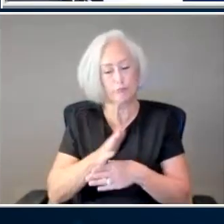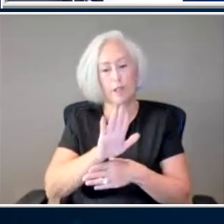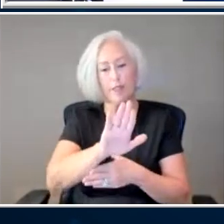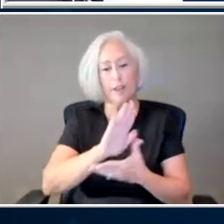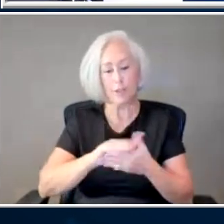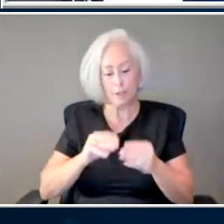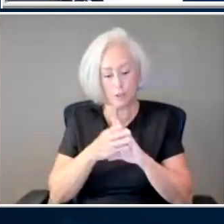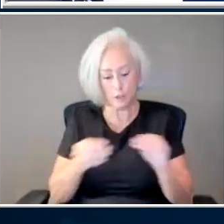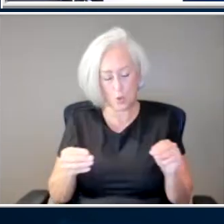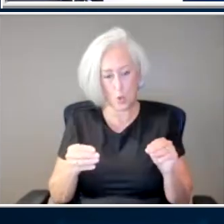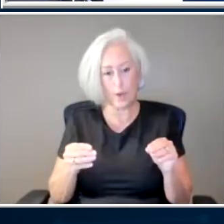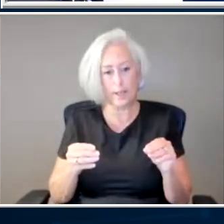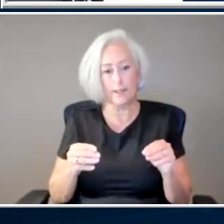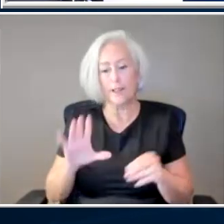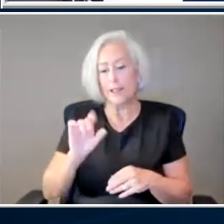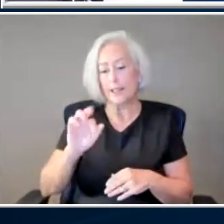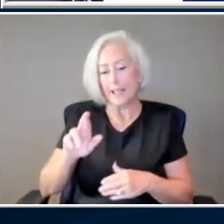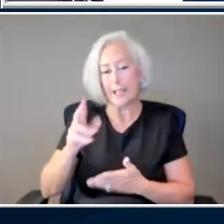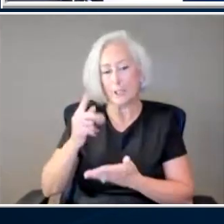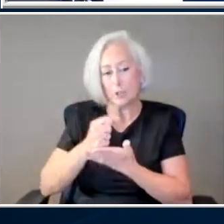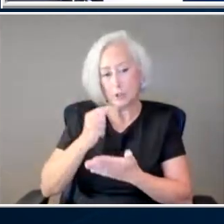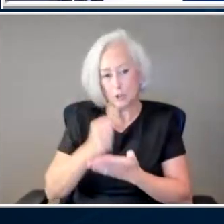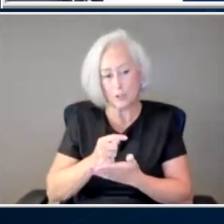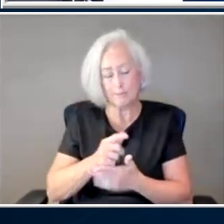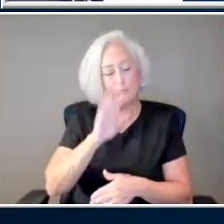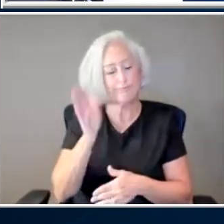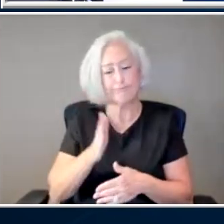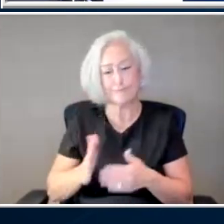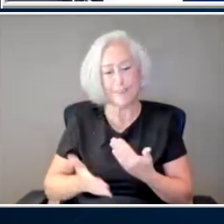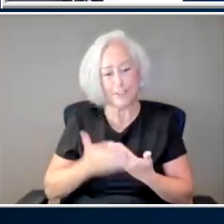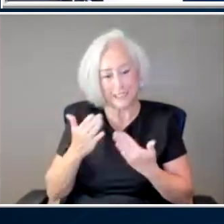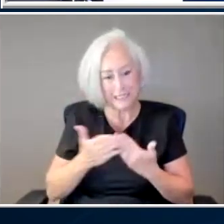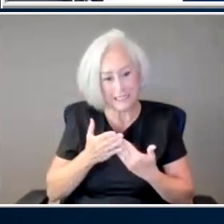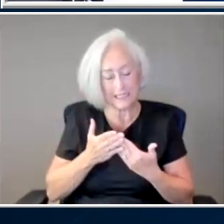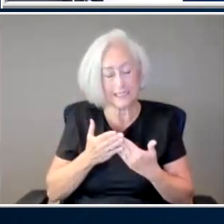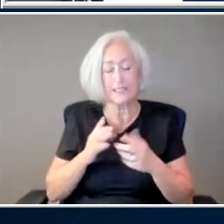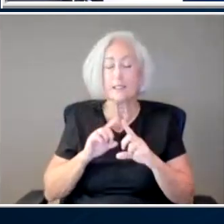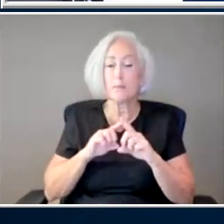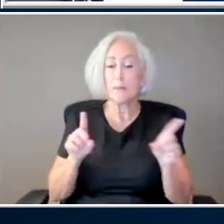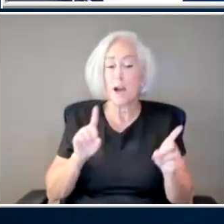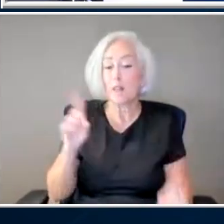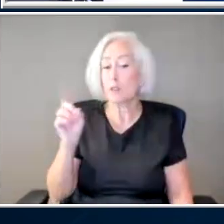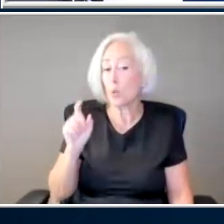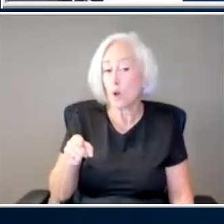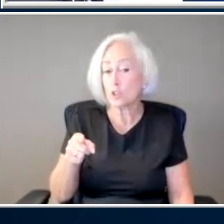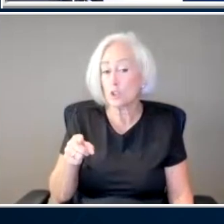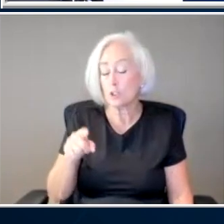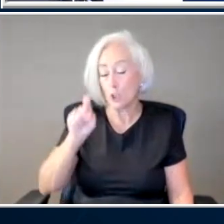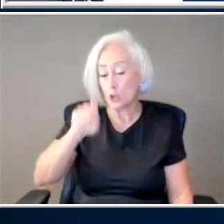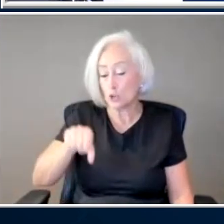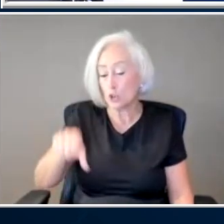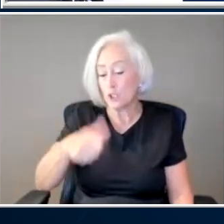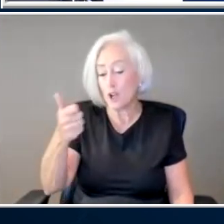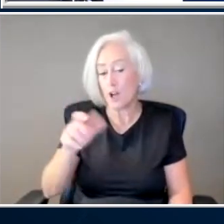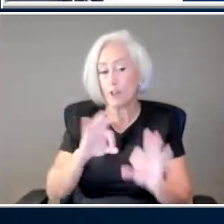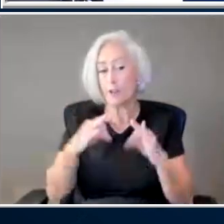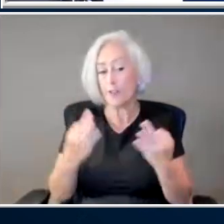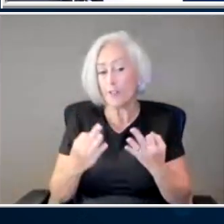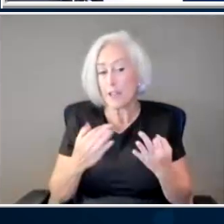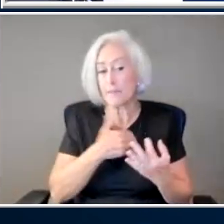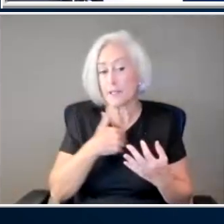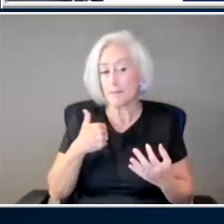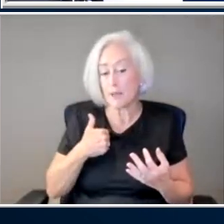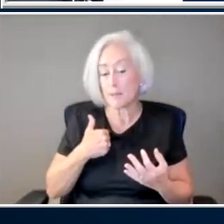Cancer treatment in this process never easy. The question is, should other family members also be cautious about the risks